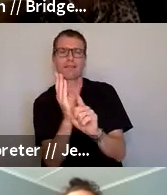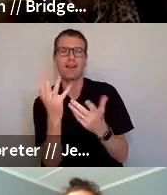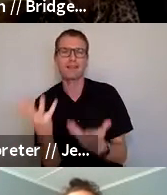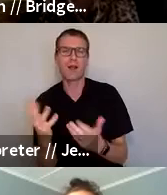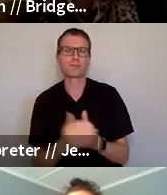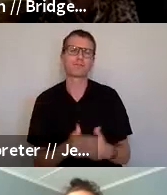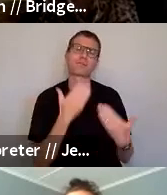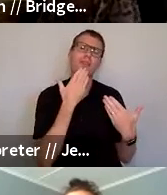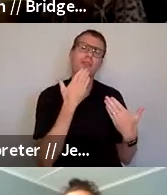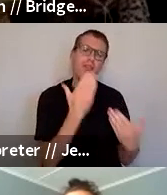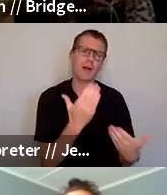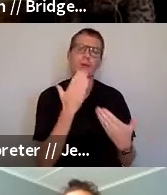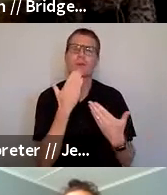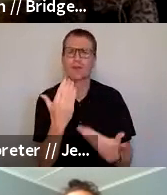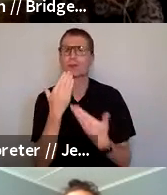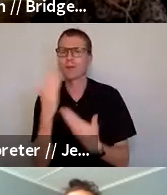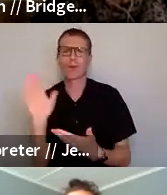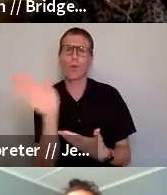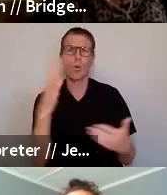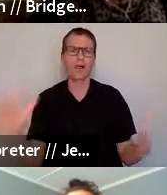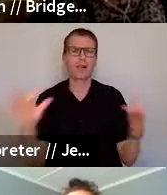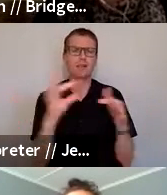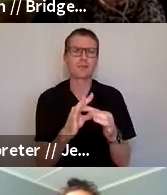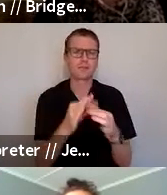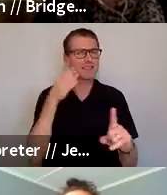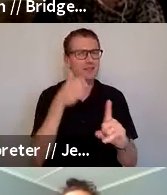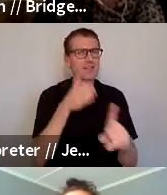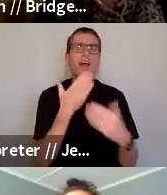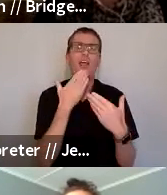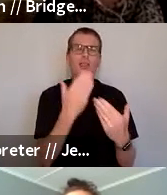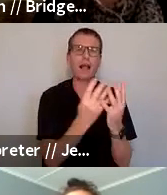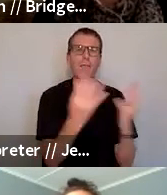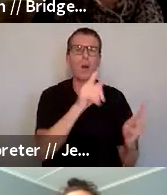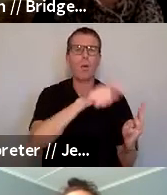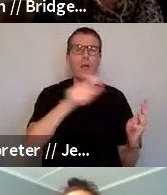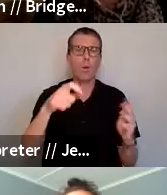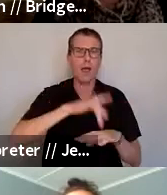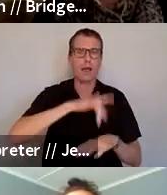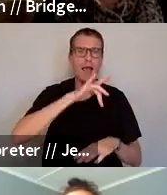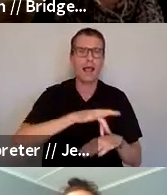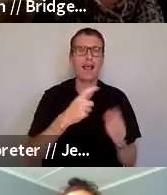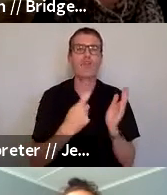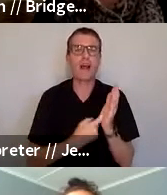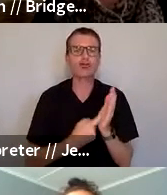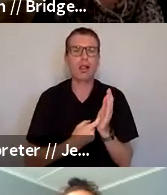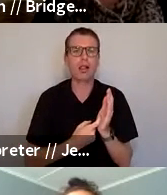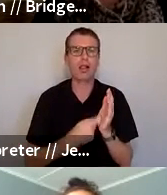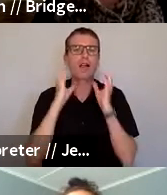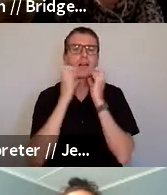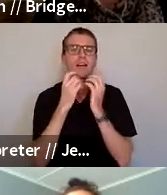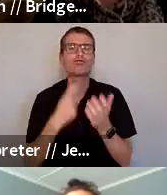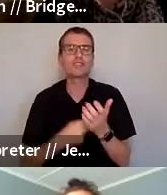very much for everyone that attended, especially to our panelists, Kelly and Rachael, Richard and Stace, and of course to the